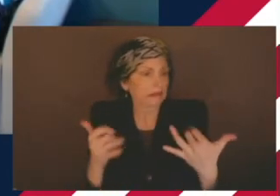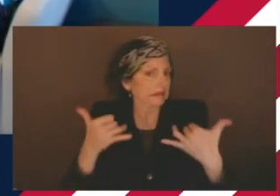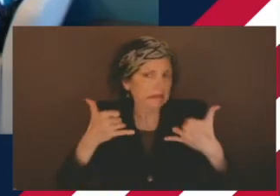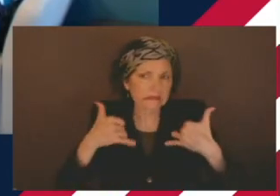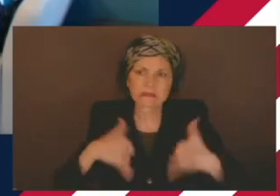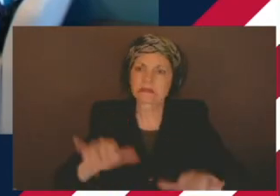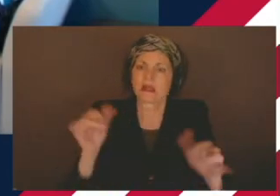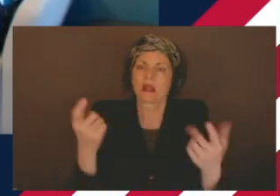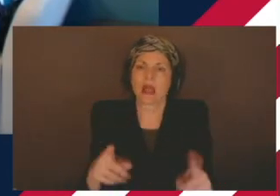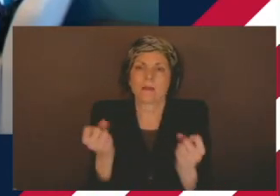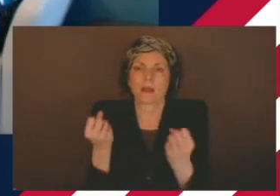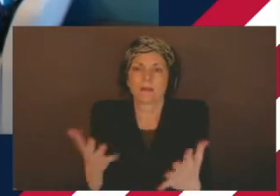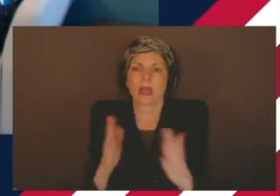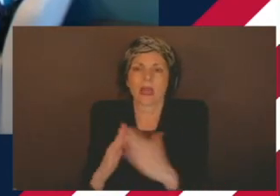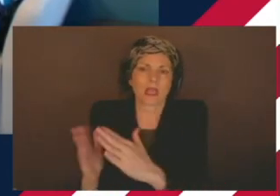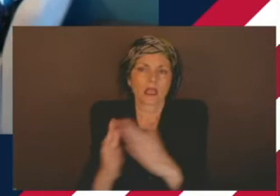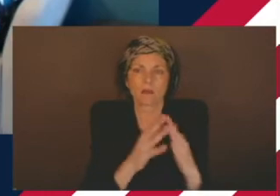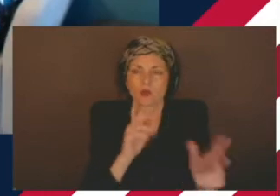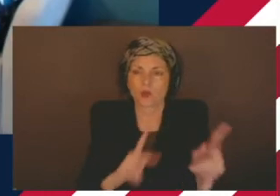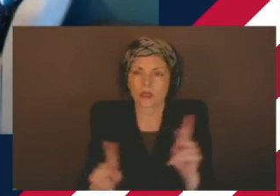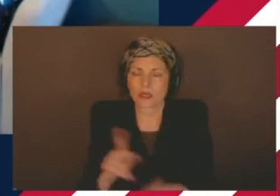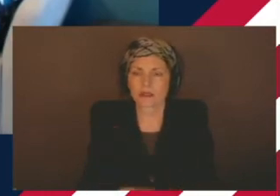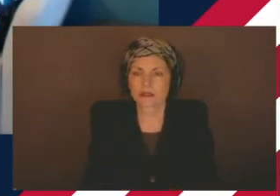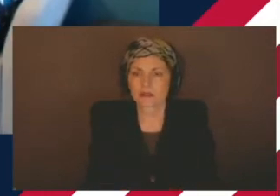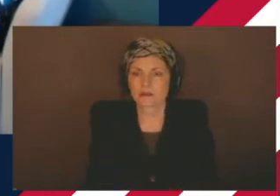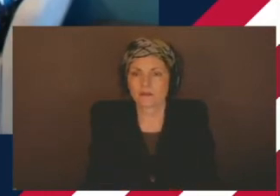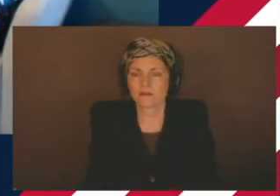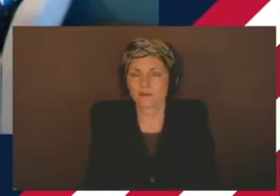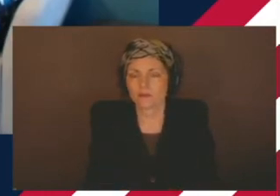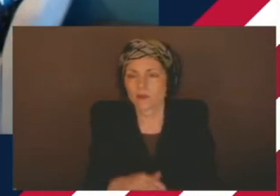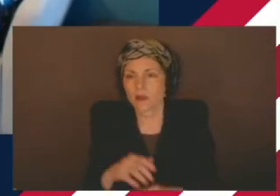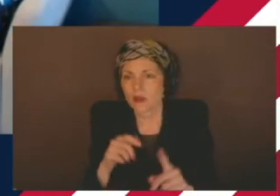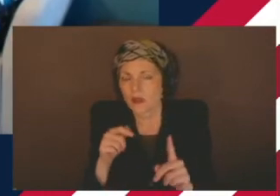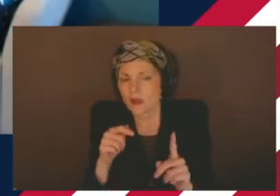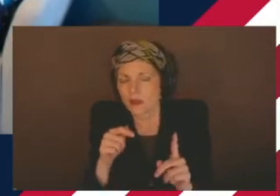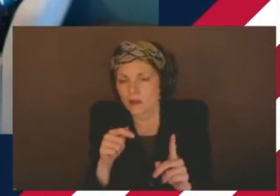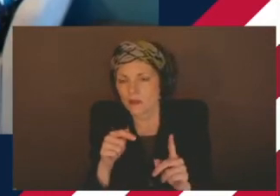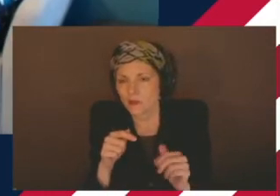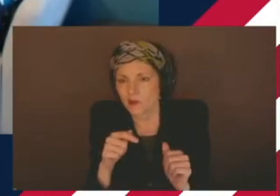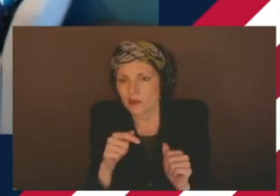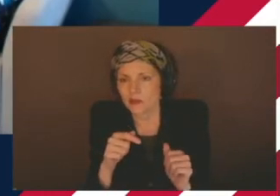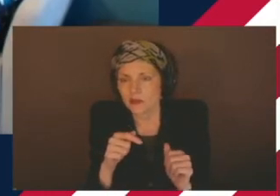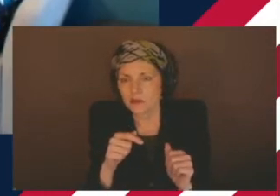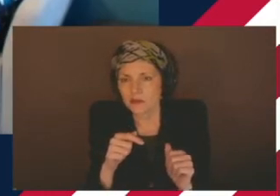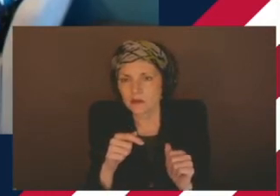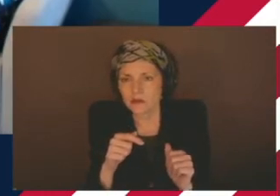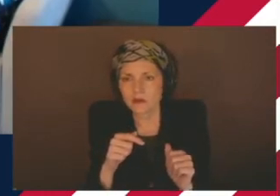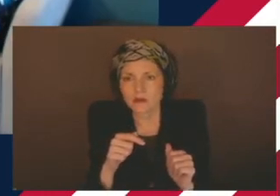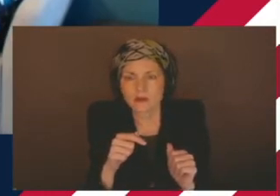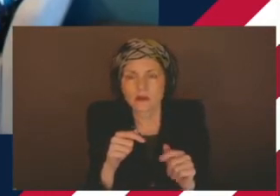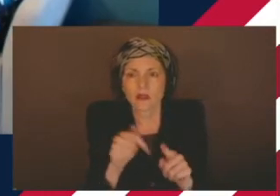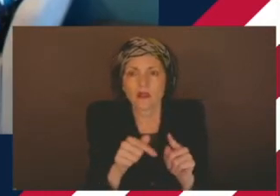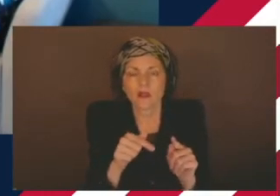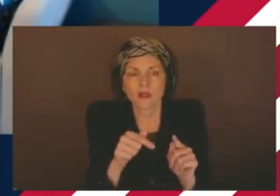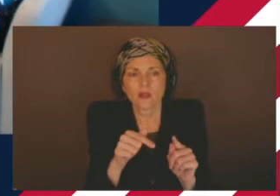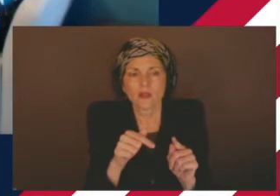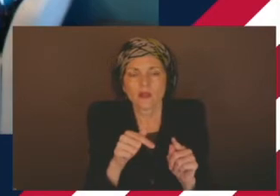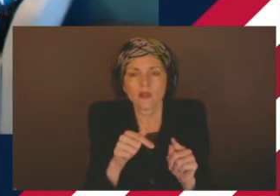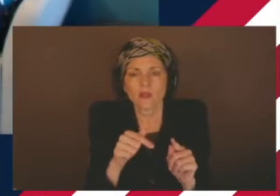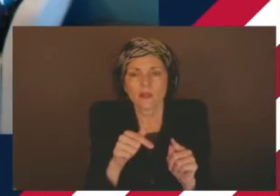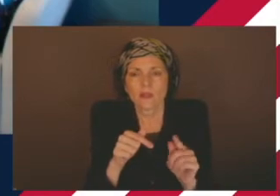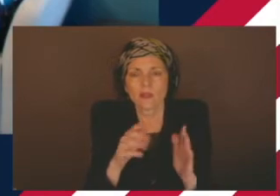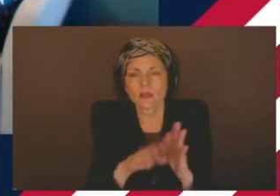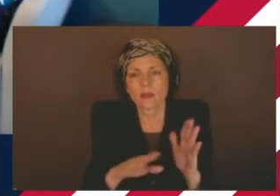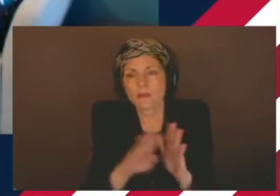our markets is not a bug, but a feature. They were intentionally built to operate in a discriminatory